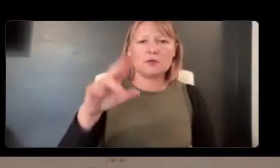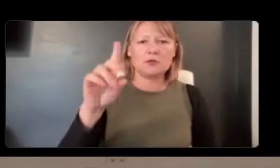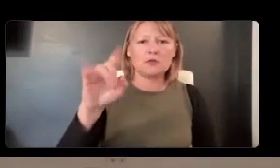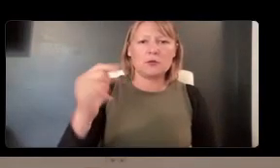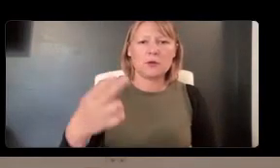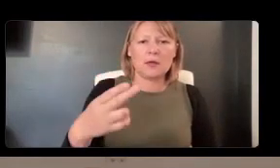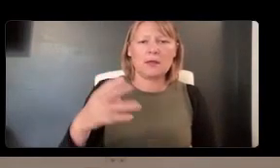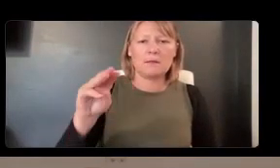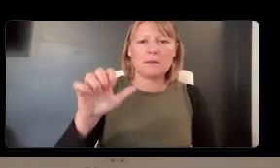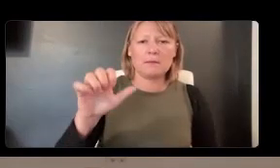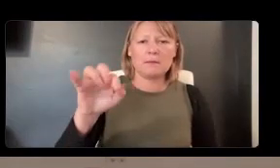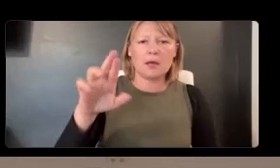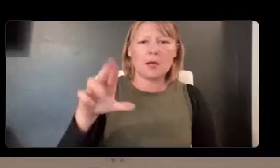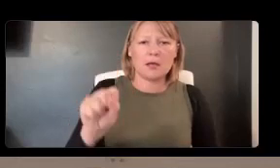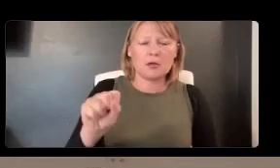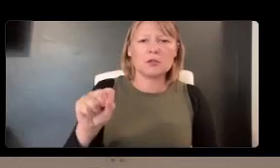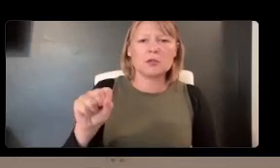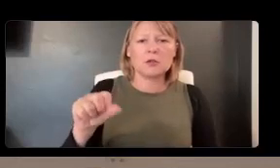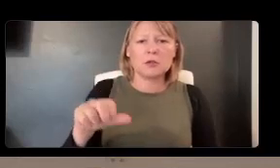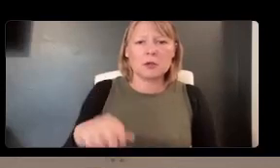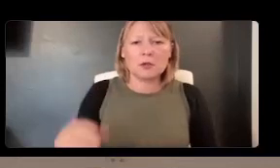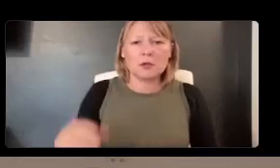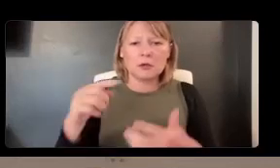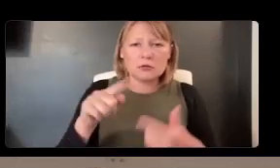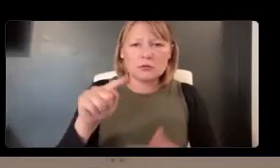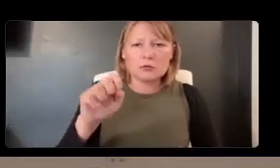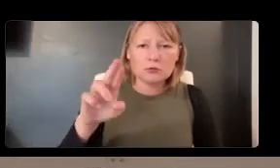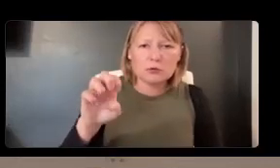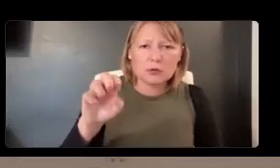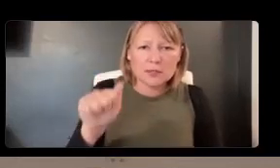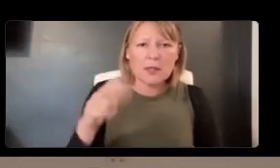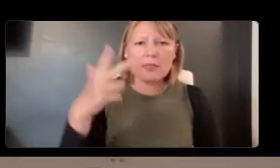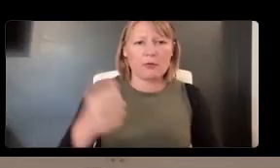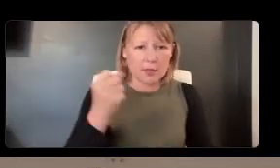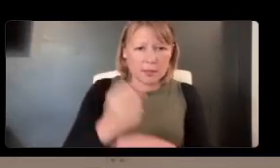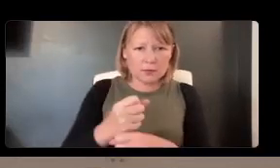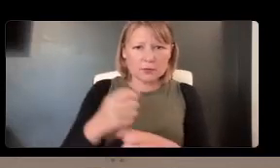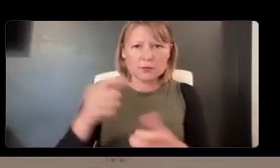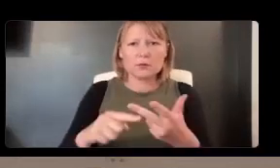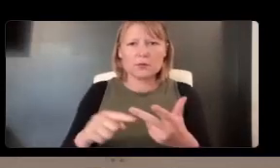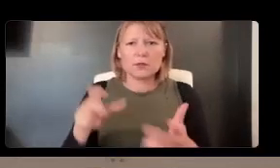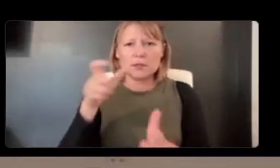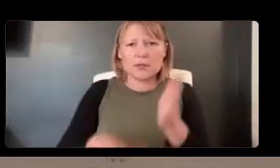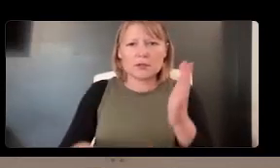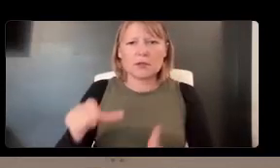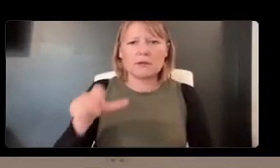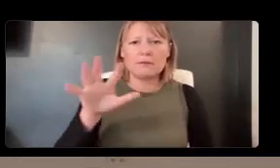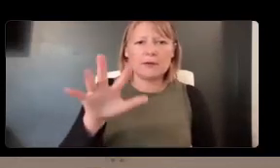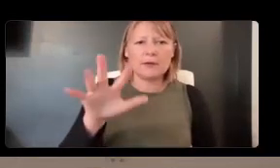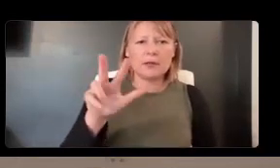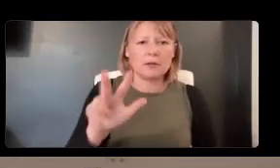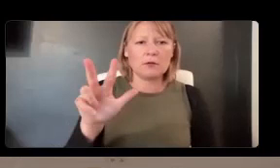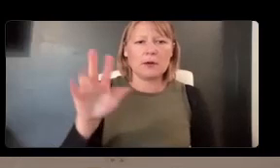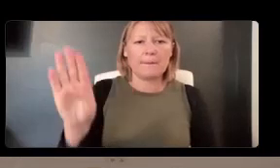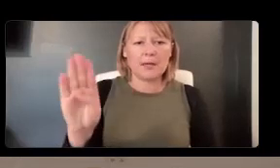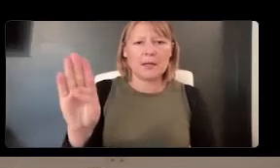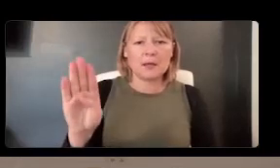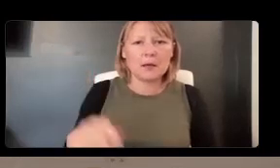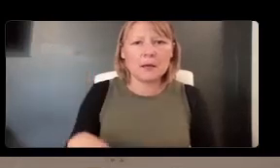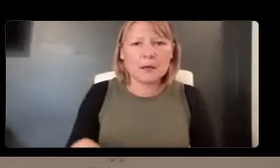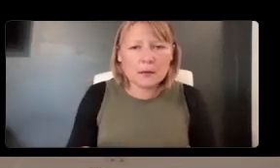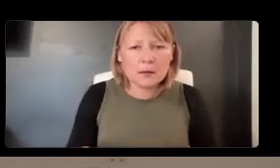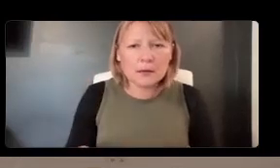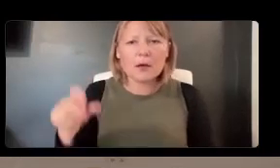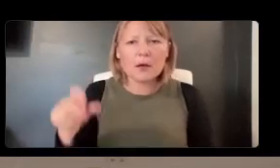Meyer, 3 years. Teresa Baerga, 3 years. Under Section 53B, Omni